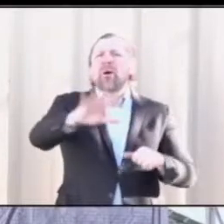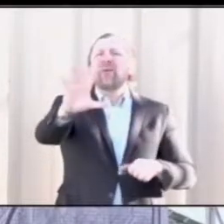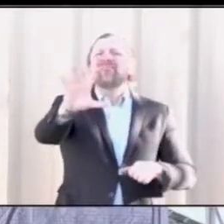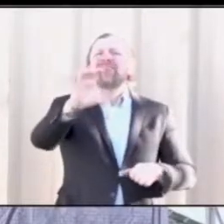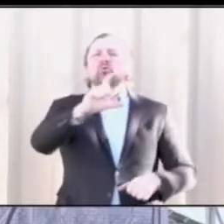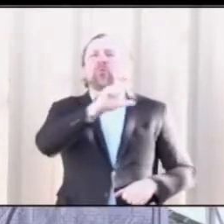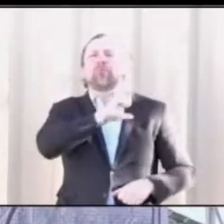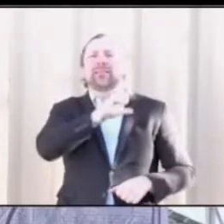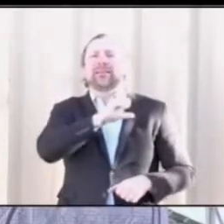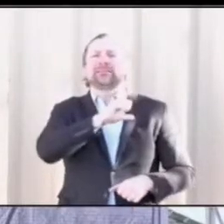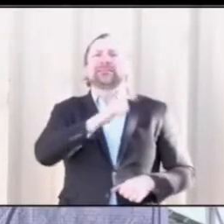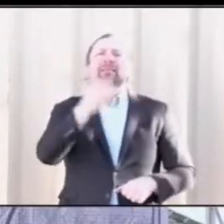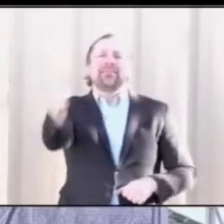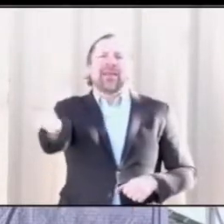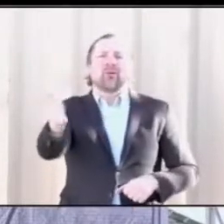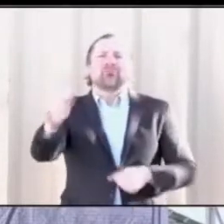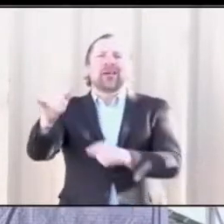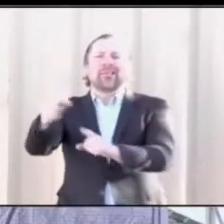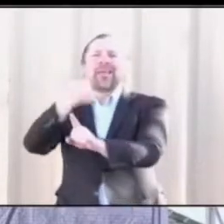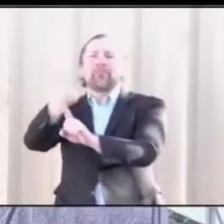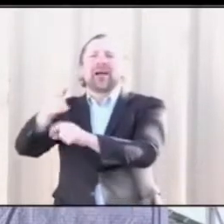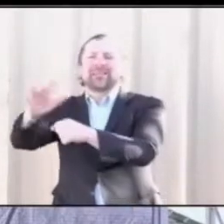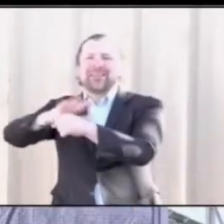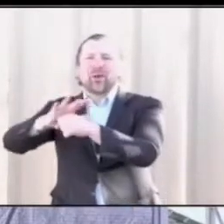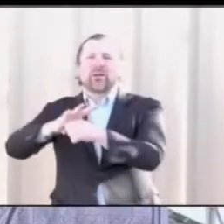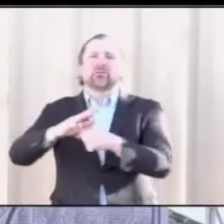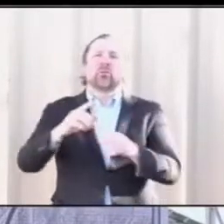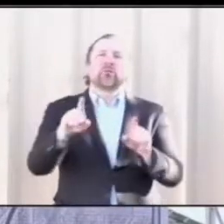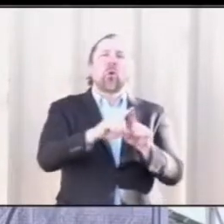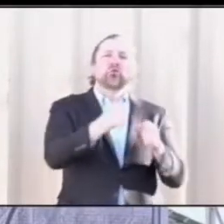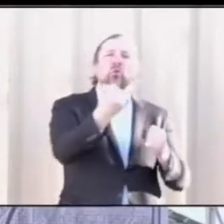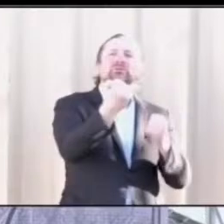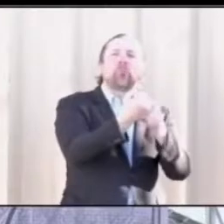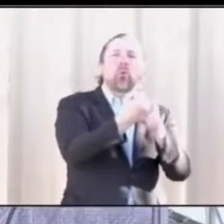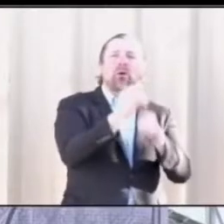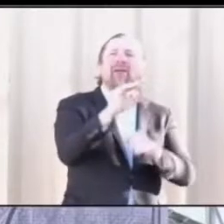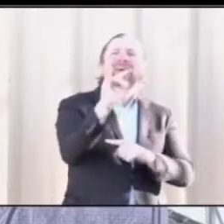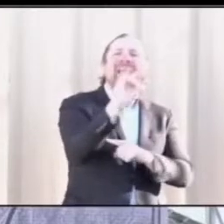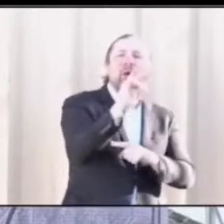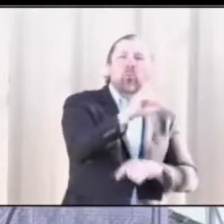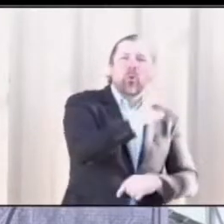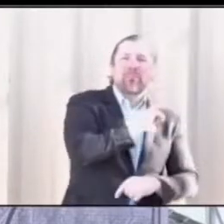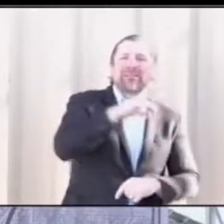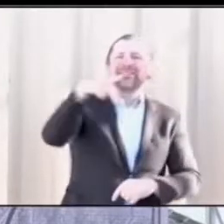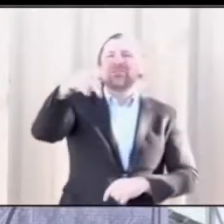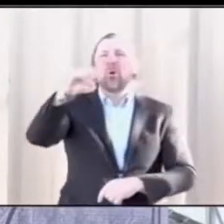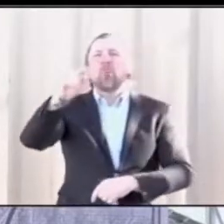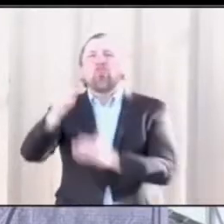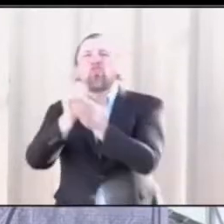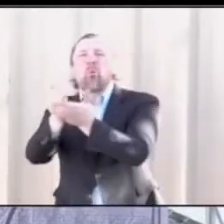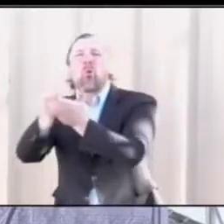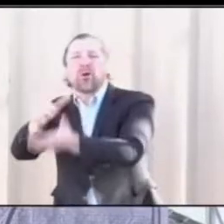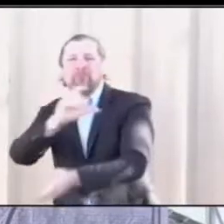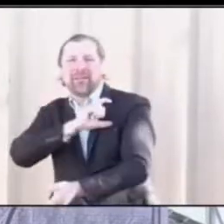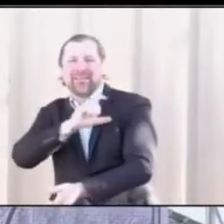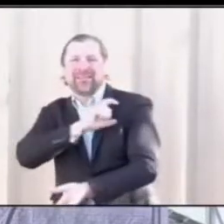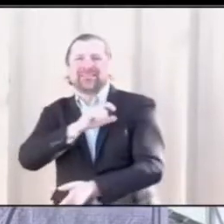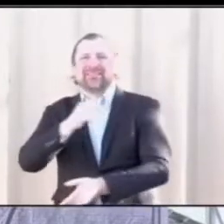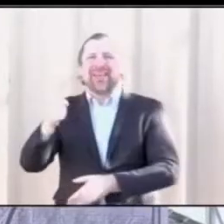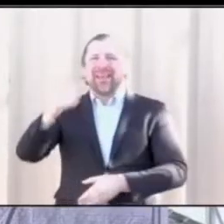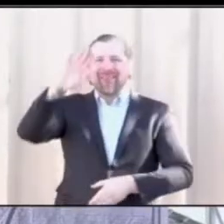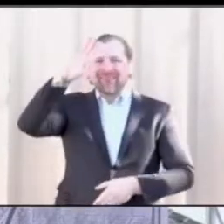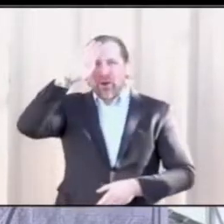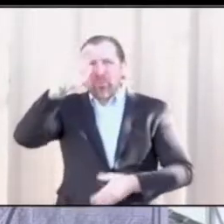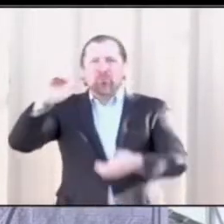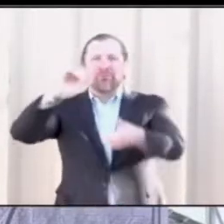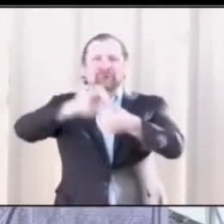impacted areas with the support of the Los Angeles Airport Police, Port Police, and National Guard who have deployed over 500 soldiers